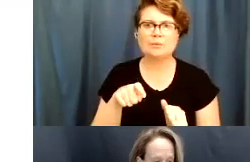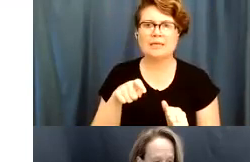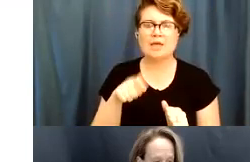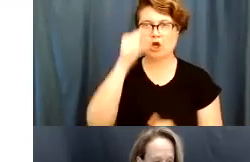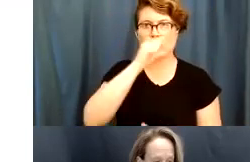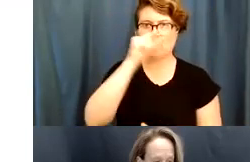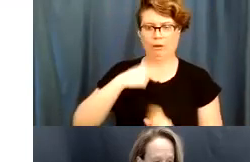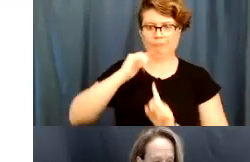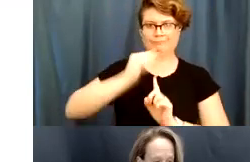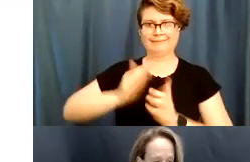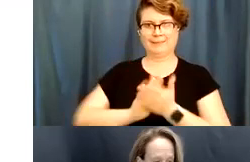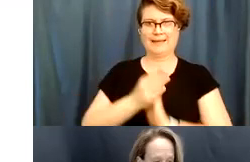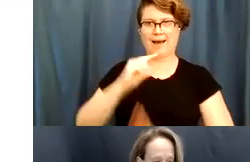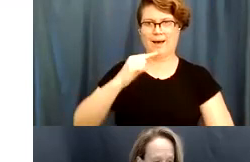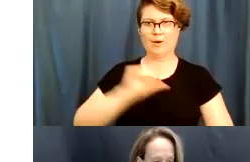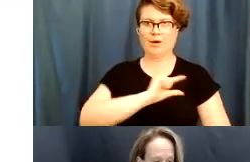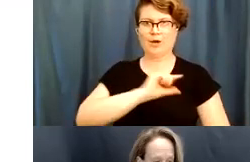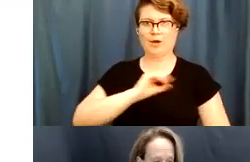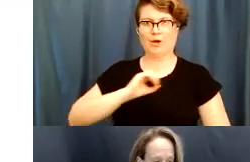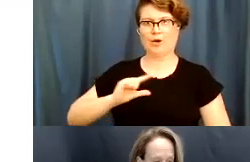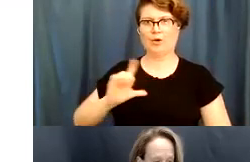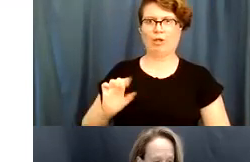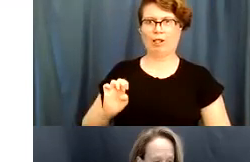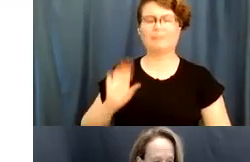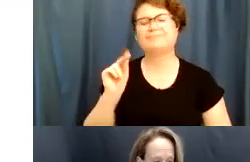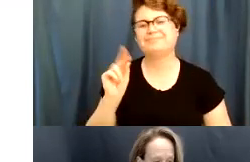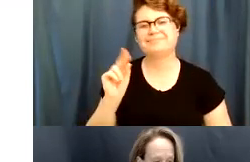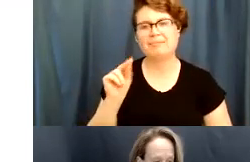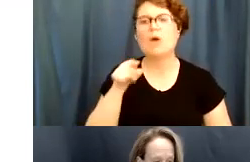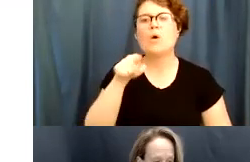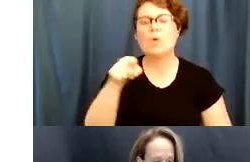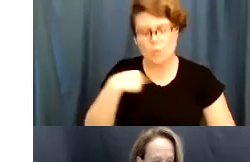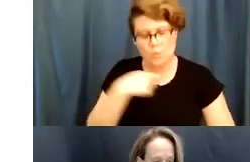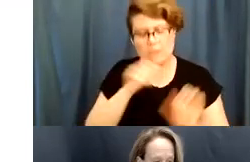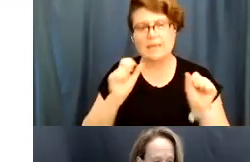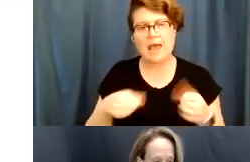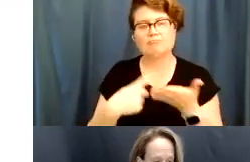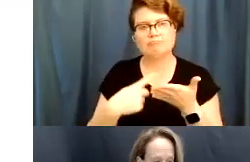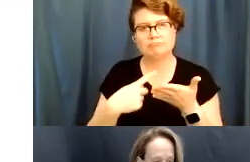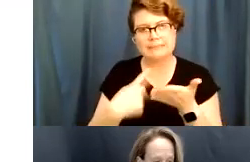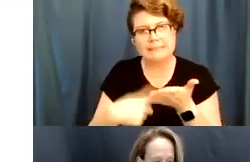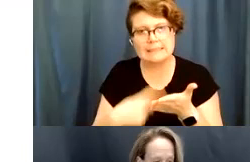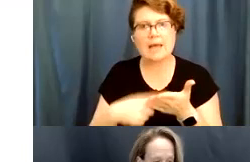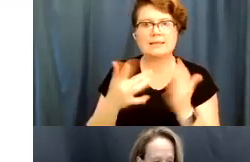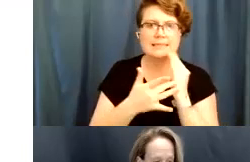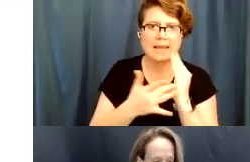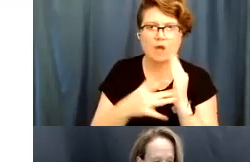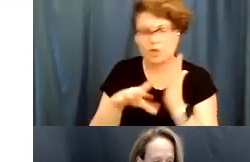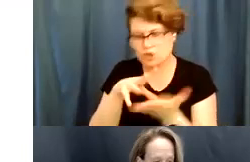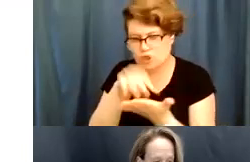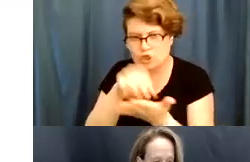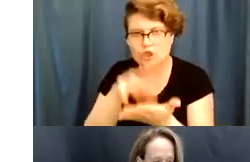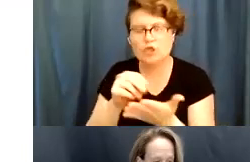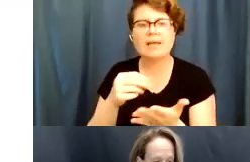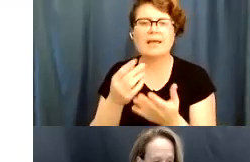create fear or shame around technology. All of this talking about opting out and potential data breaches,